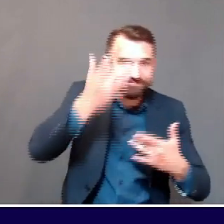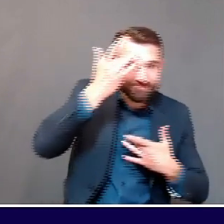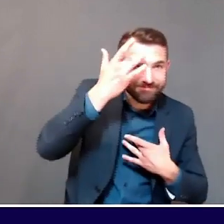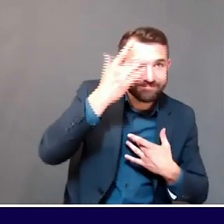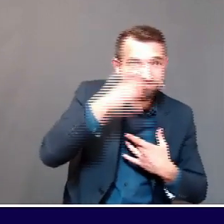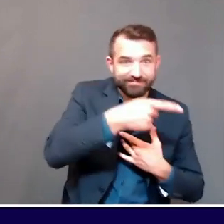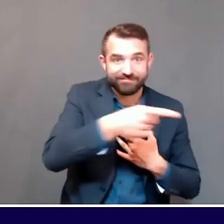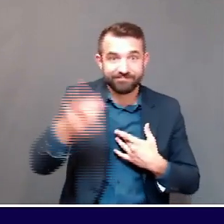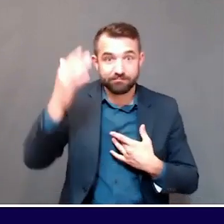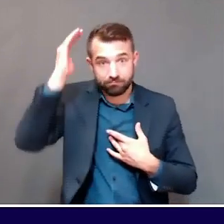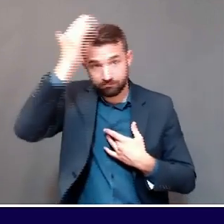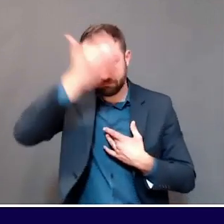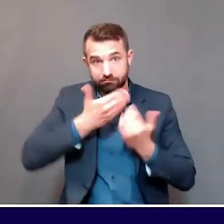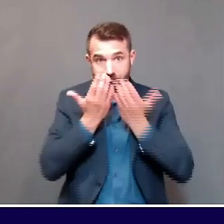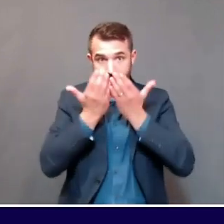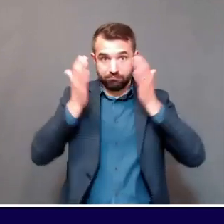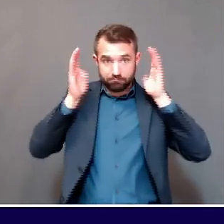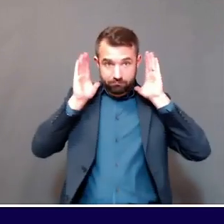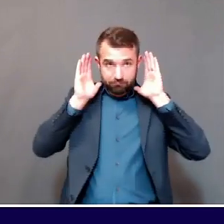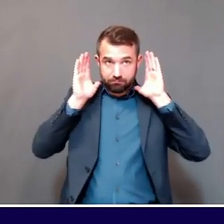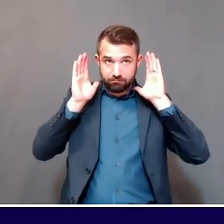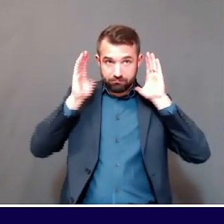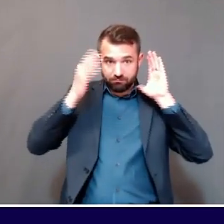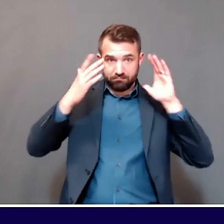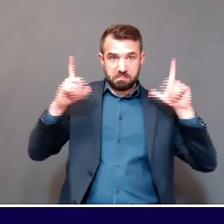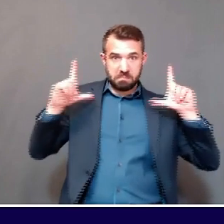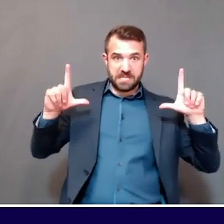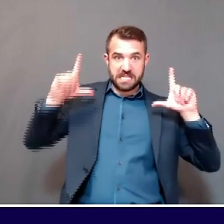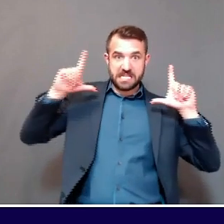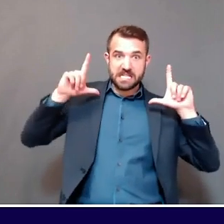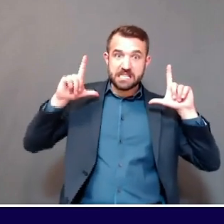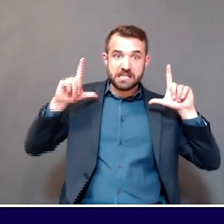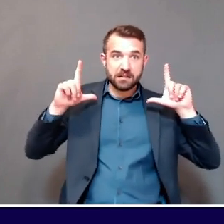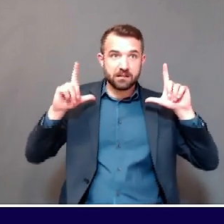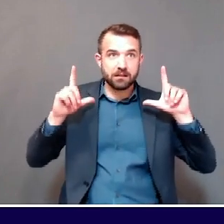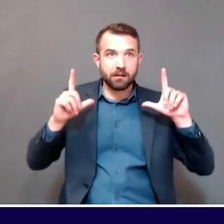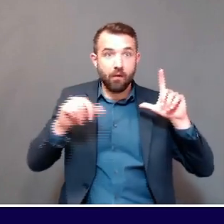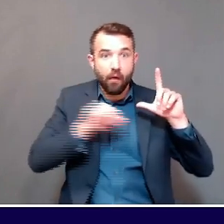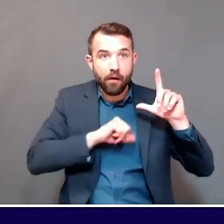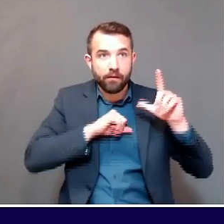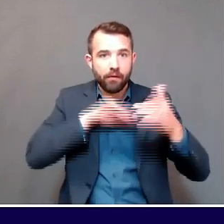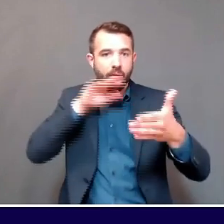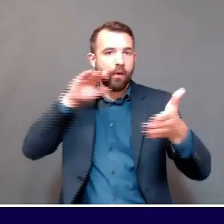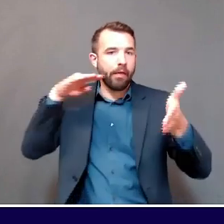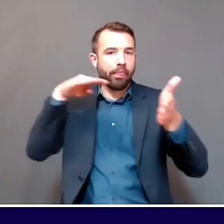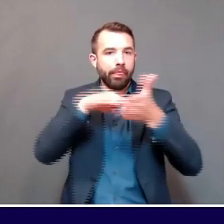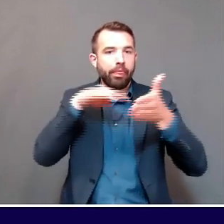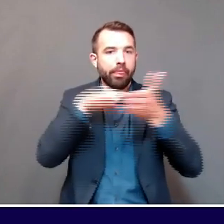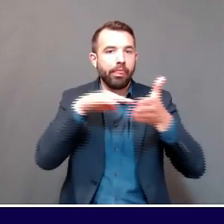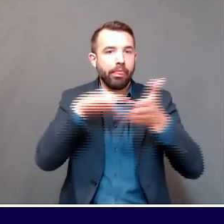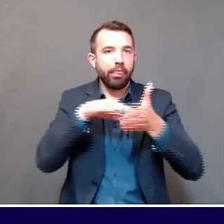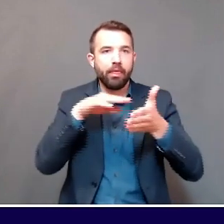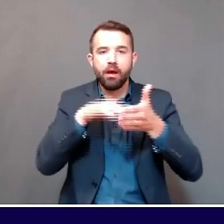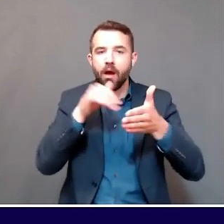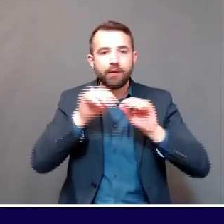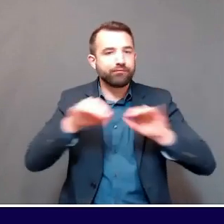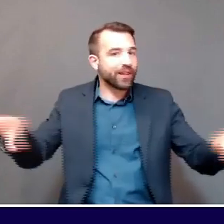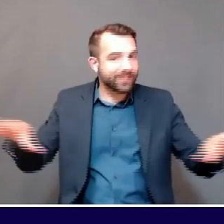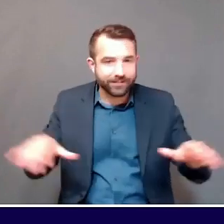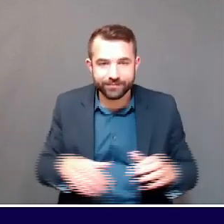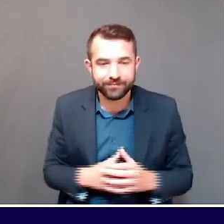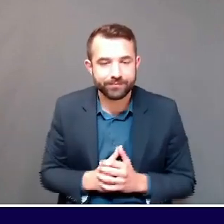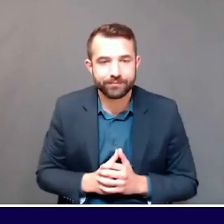a face shield or a face mask are both really good at doing that. Thank you. The other question